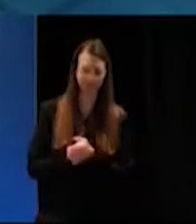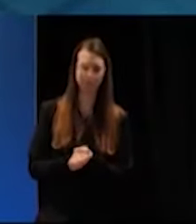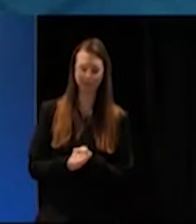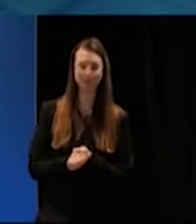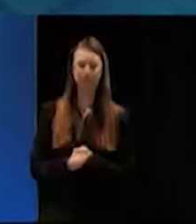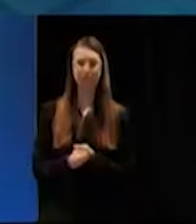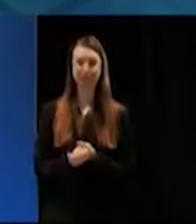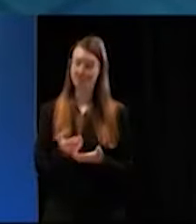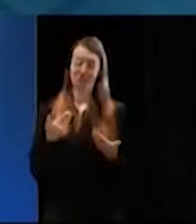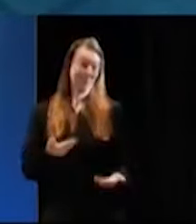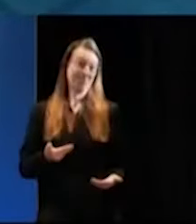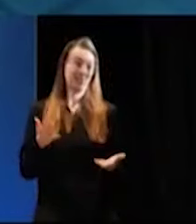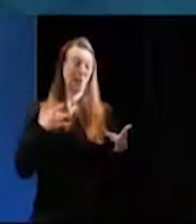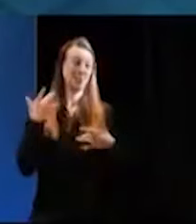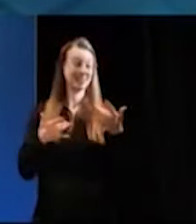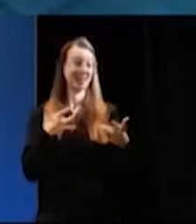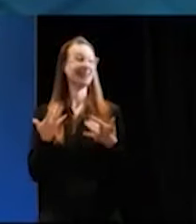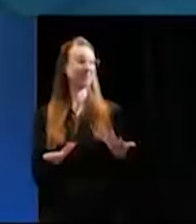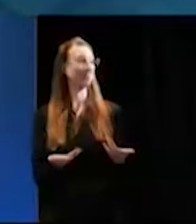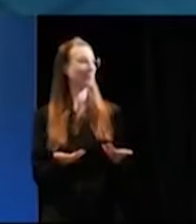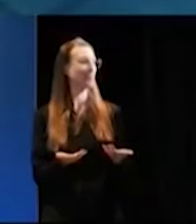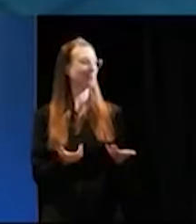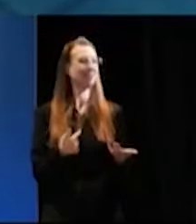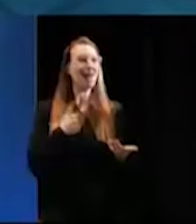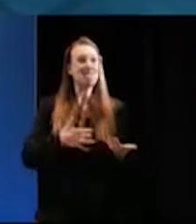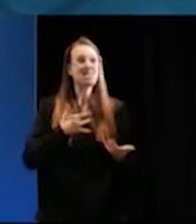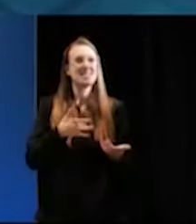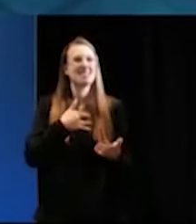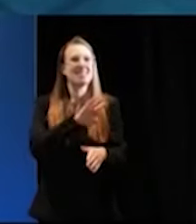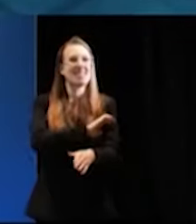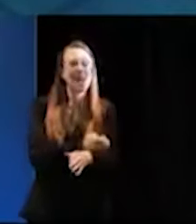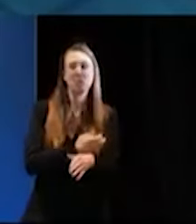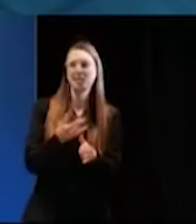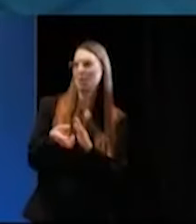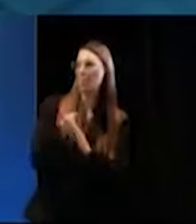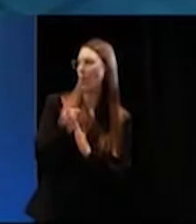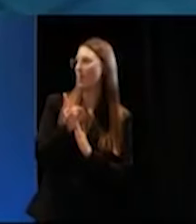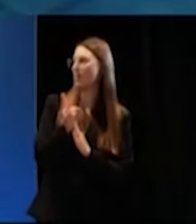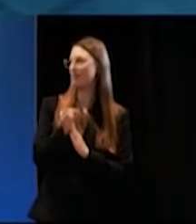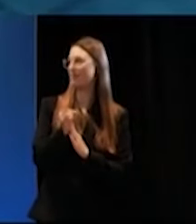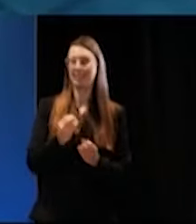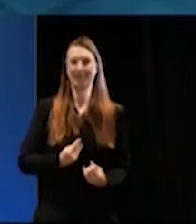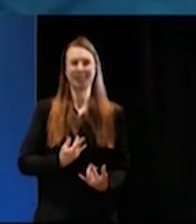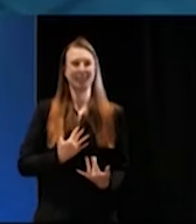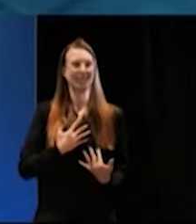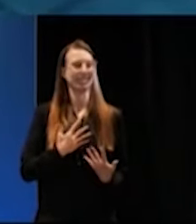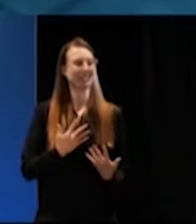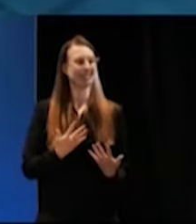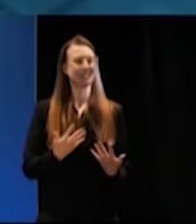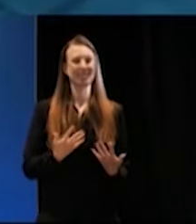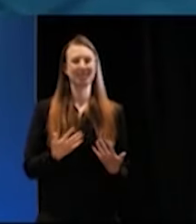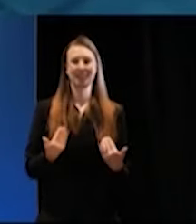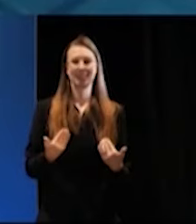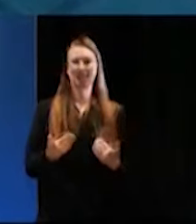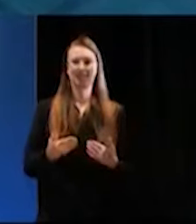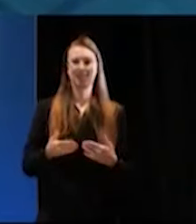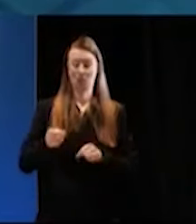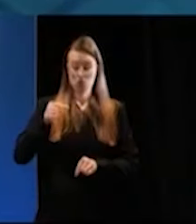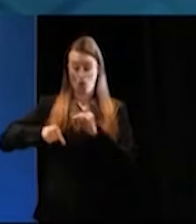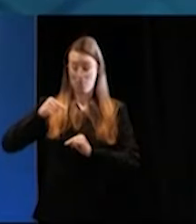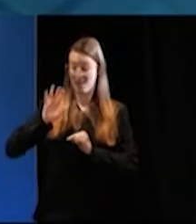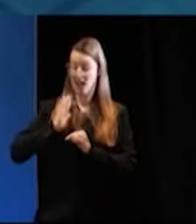I'm excited. I feel the energy of this moment, literally and figuratively. We are not going backwards on our climate